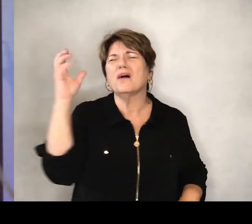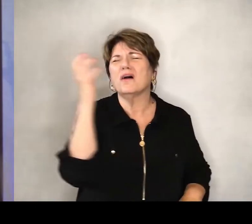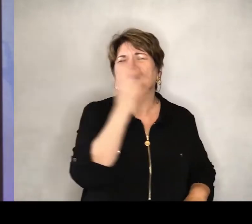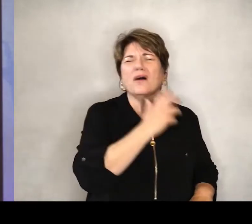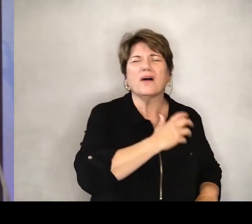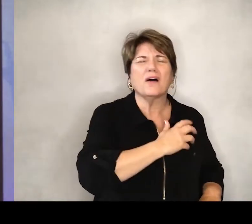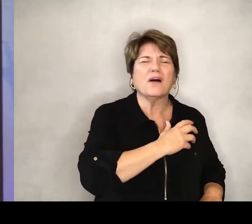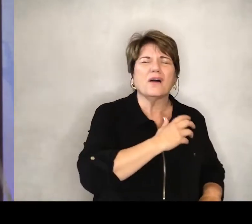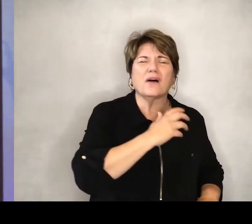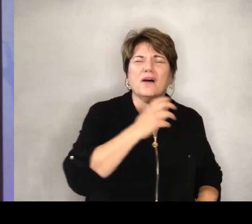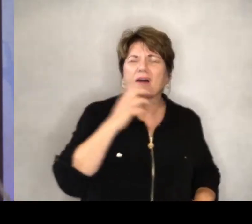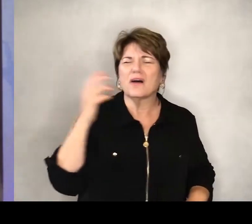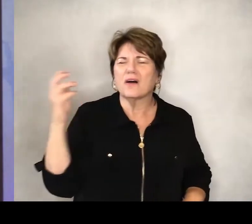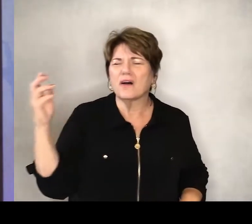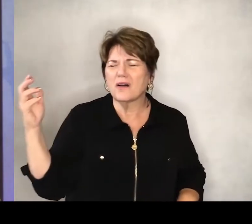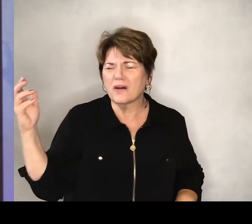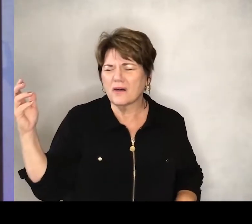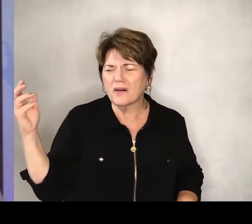Oh,